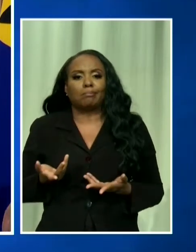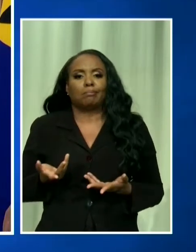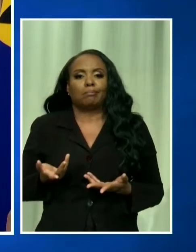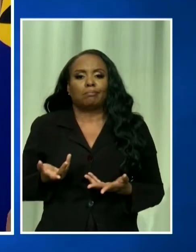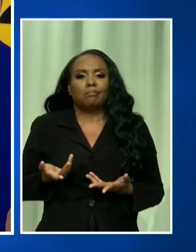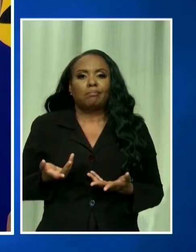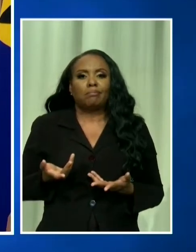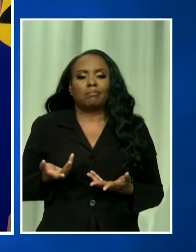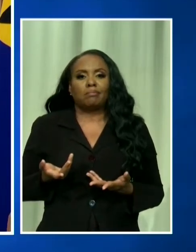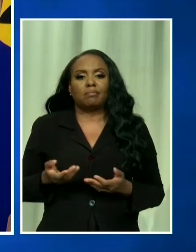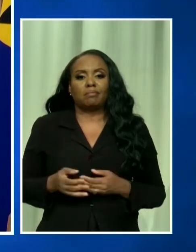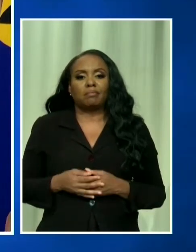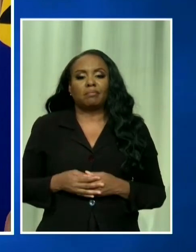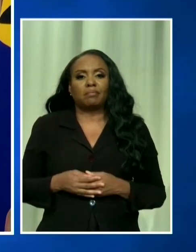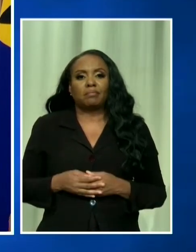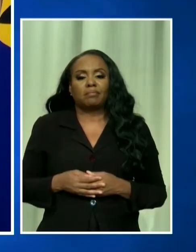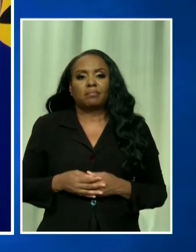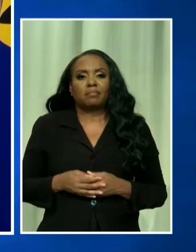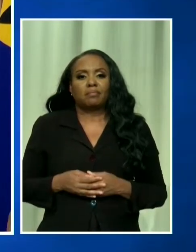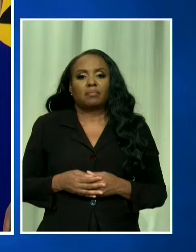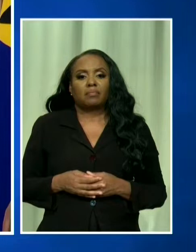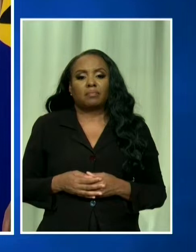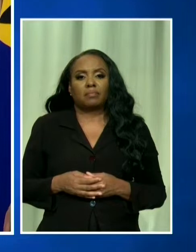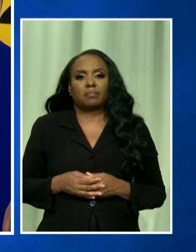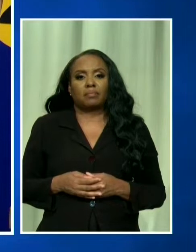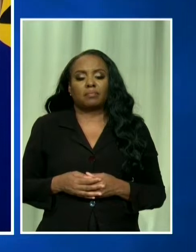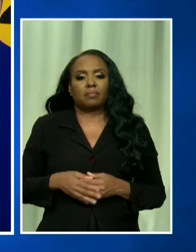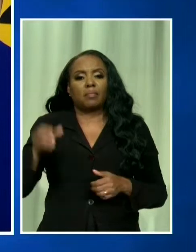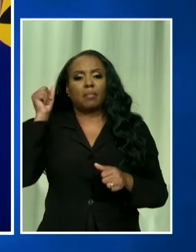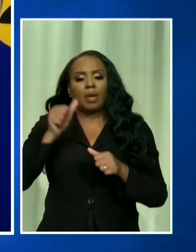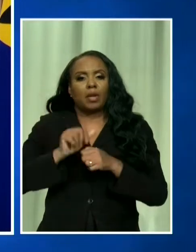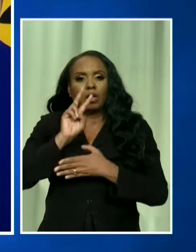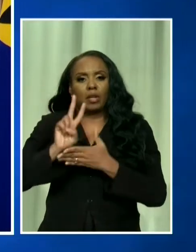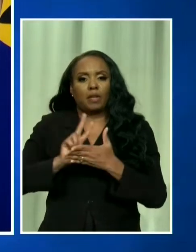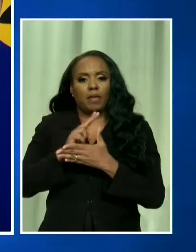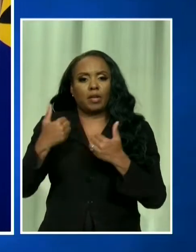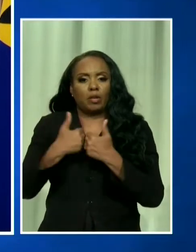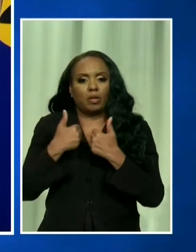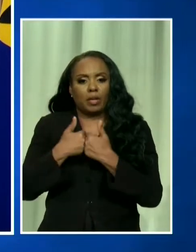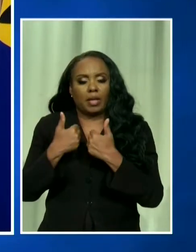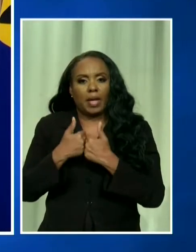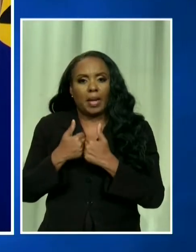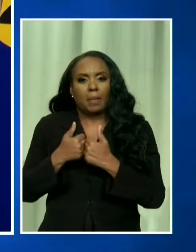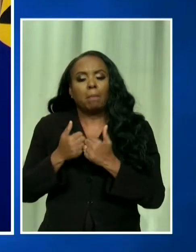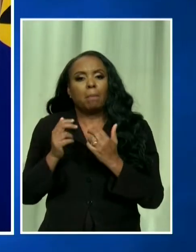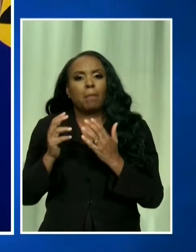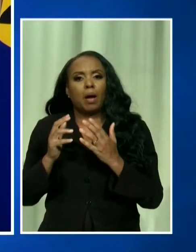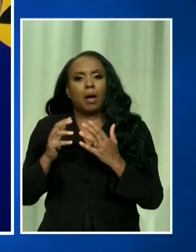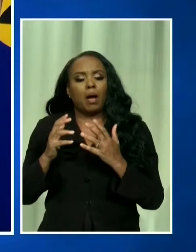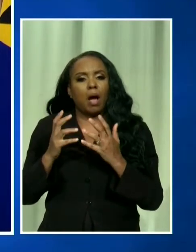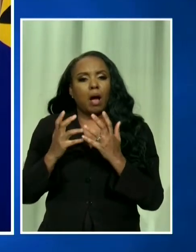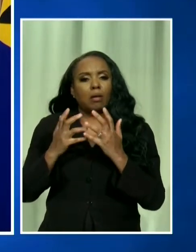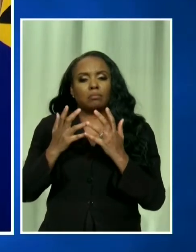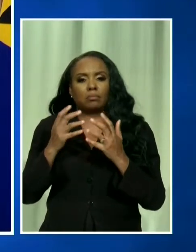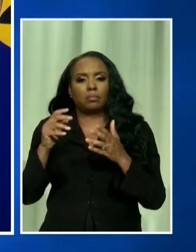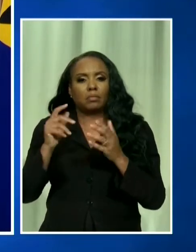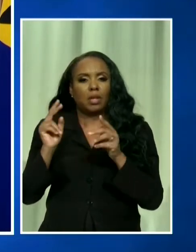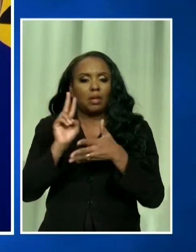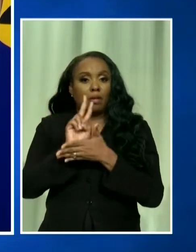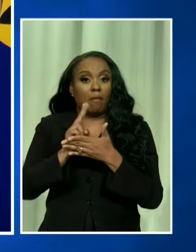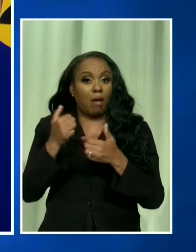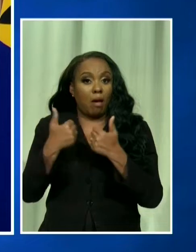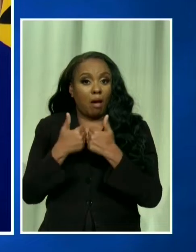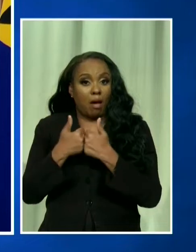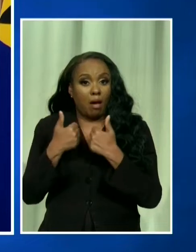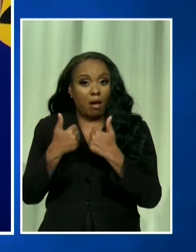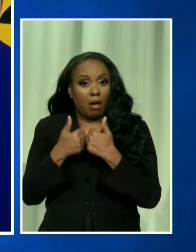saw the opening of the video game factory, not factory, but for programming specifically, to be able to have young people